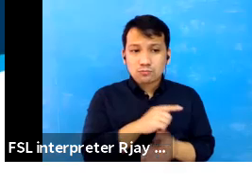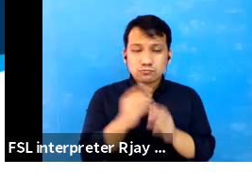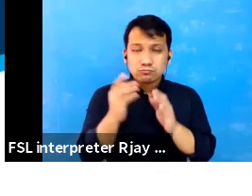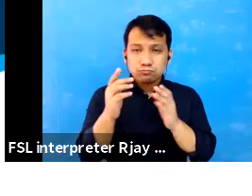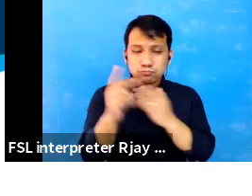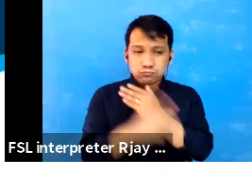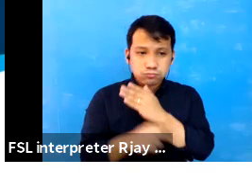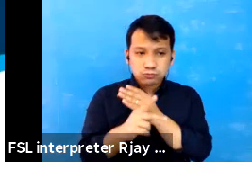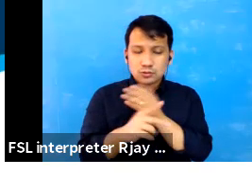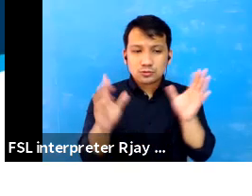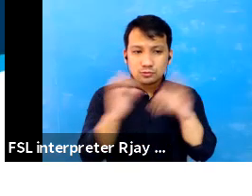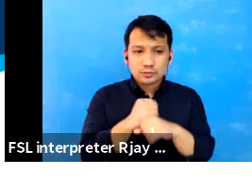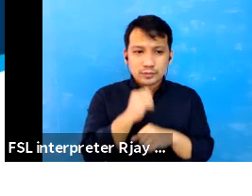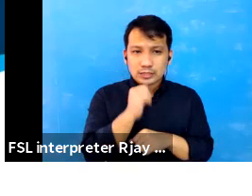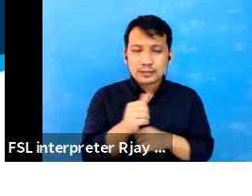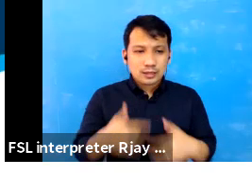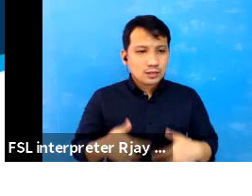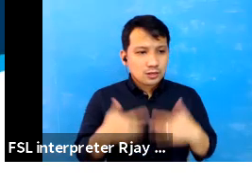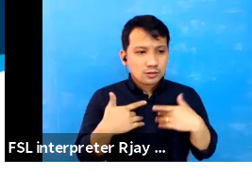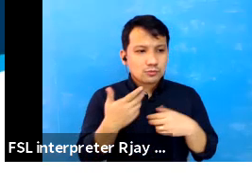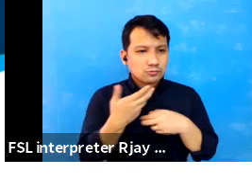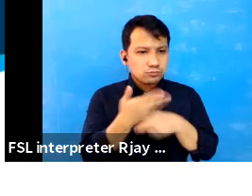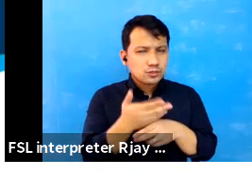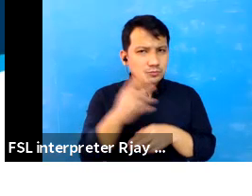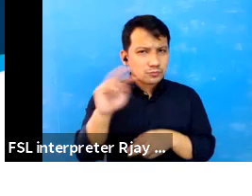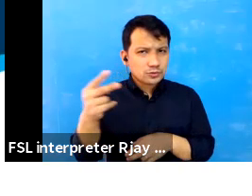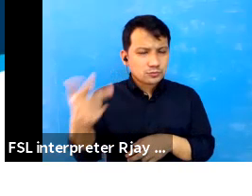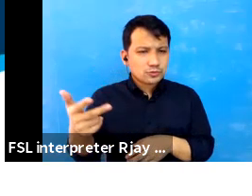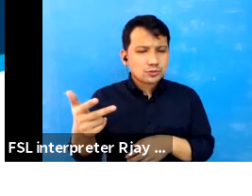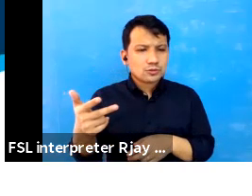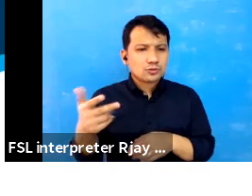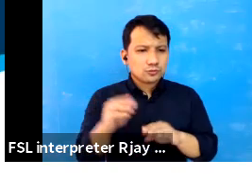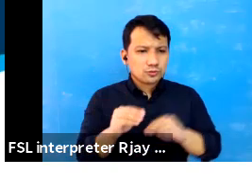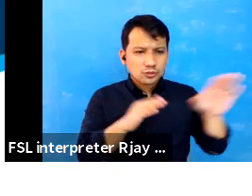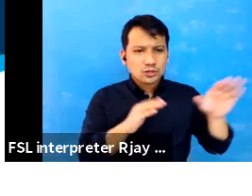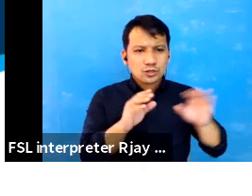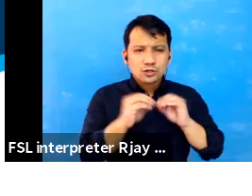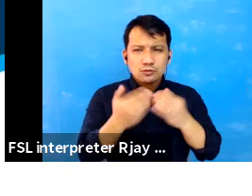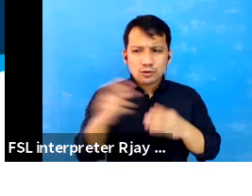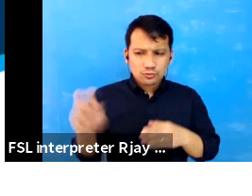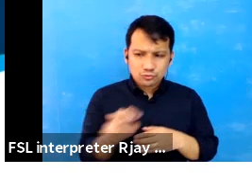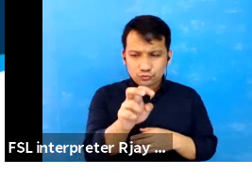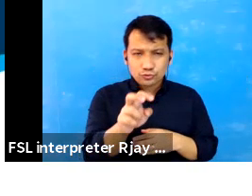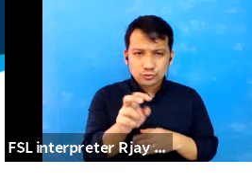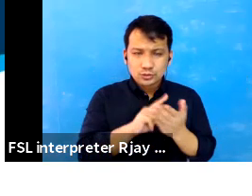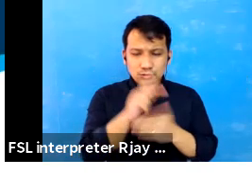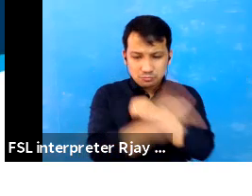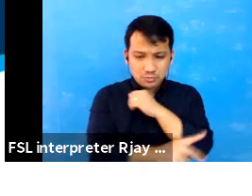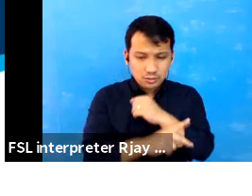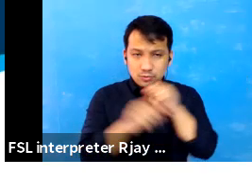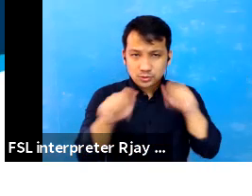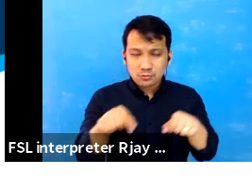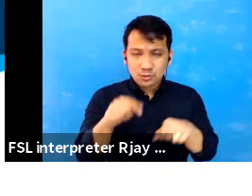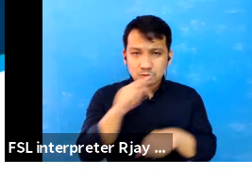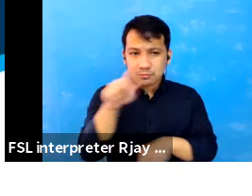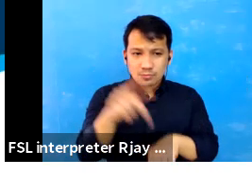put in the limelight when we ranked second from the bottom as the poorest province in the country, with